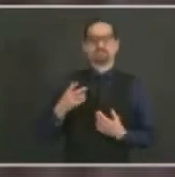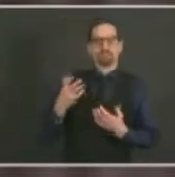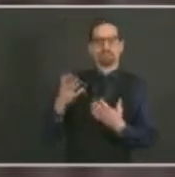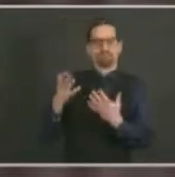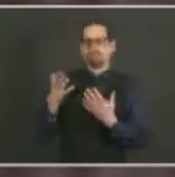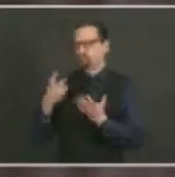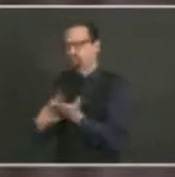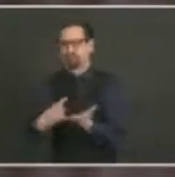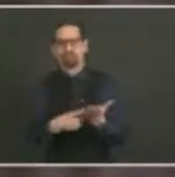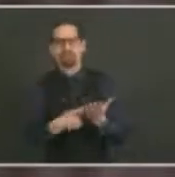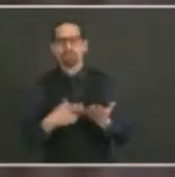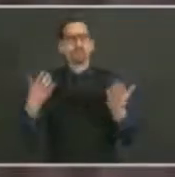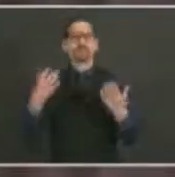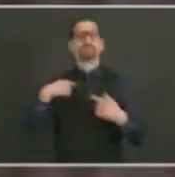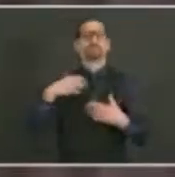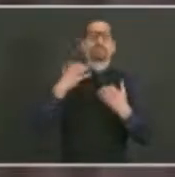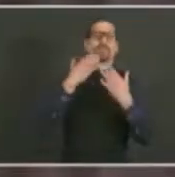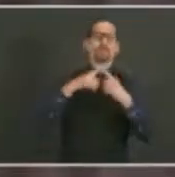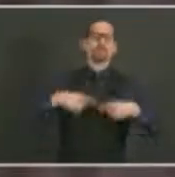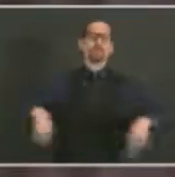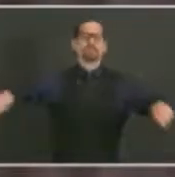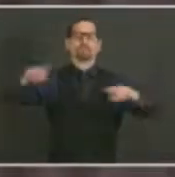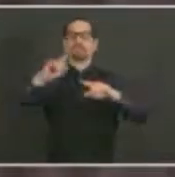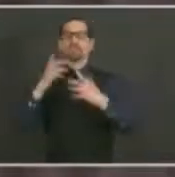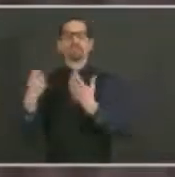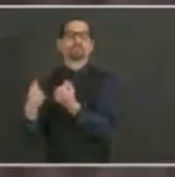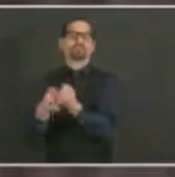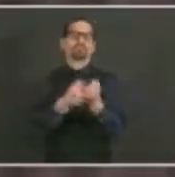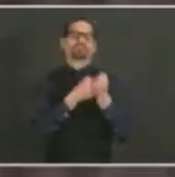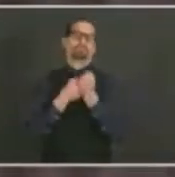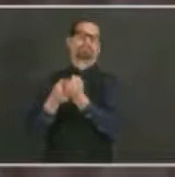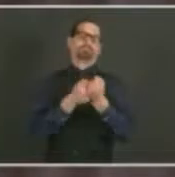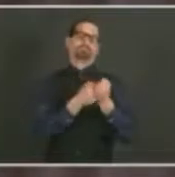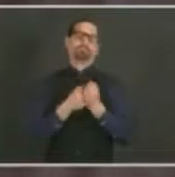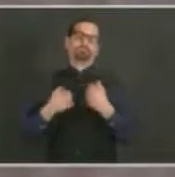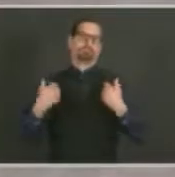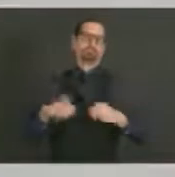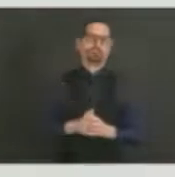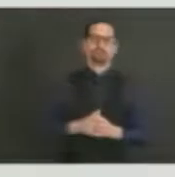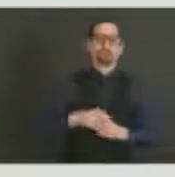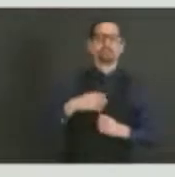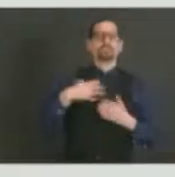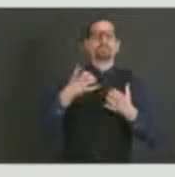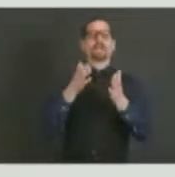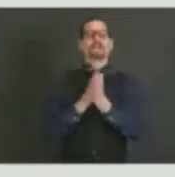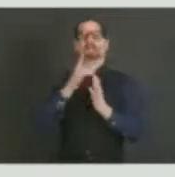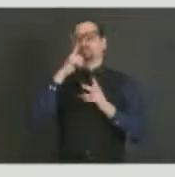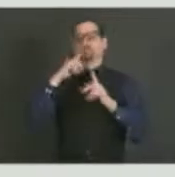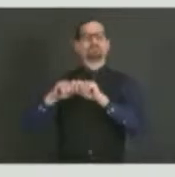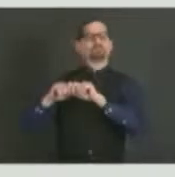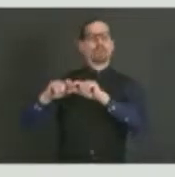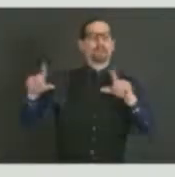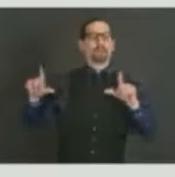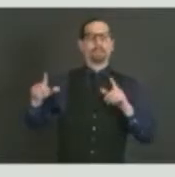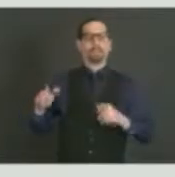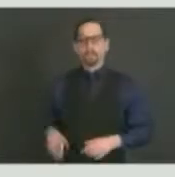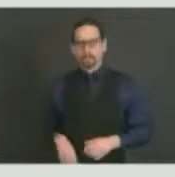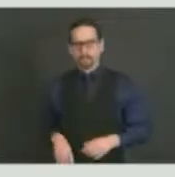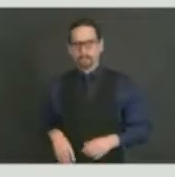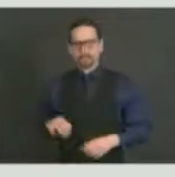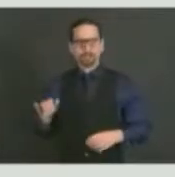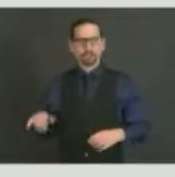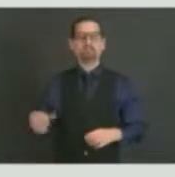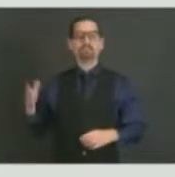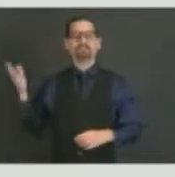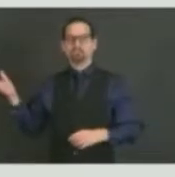partnership. I would ask that you display the new slide displaying the restrictions and new flexibility